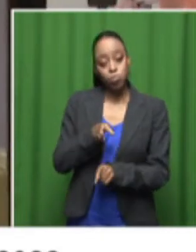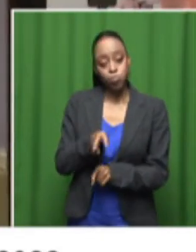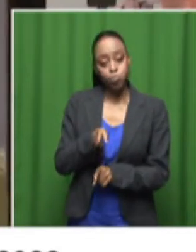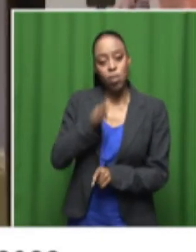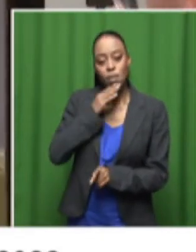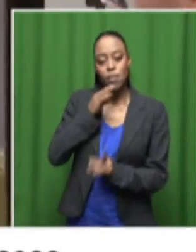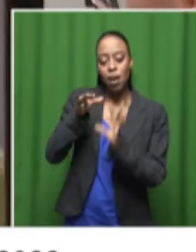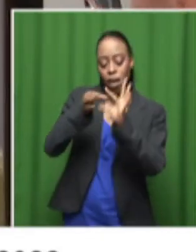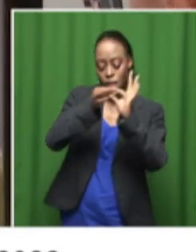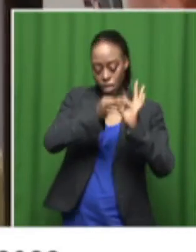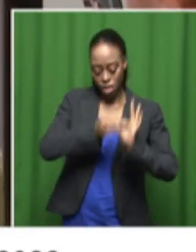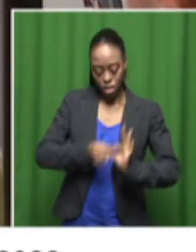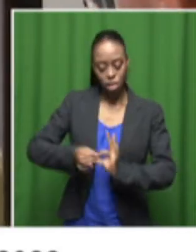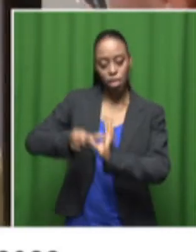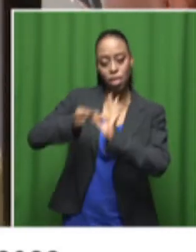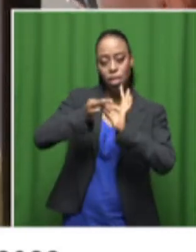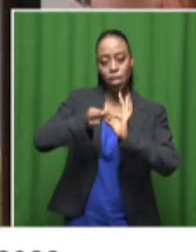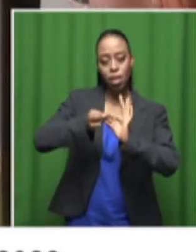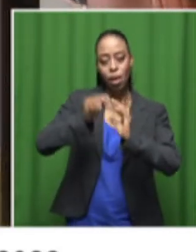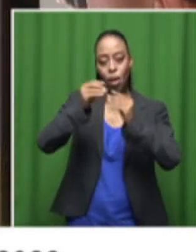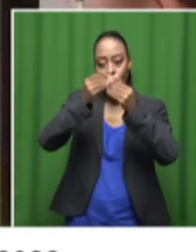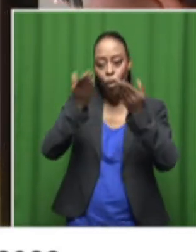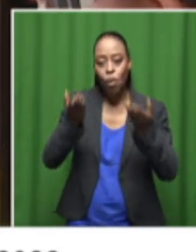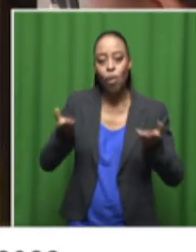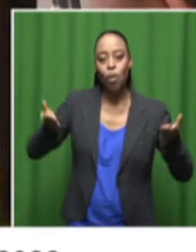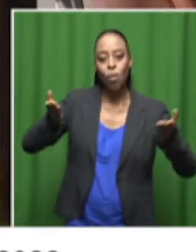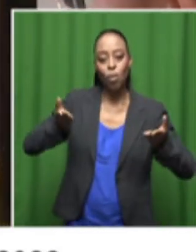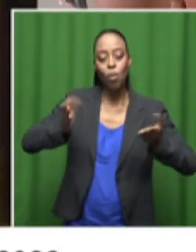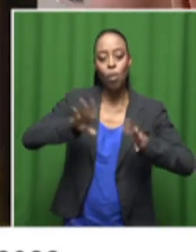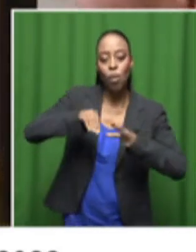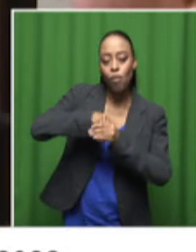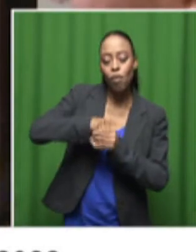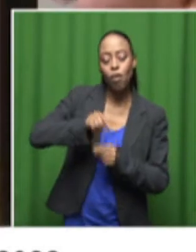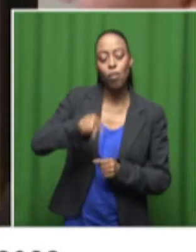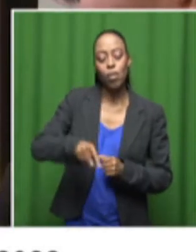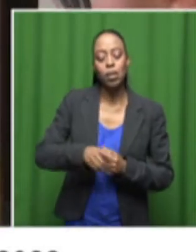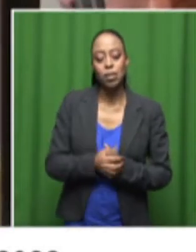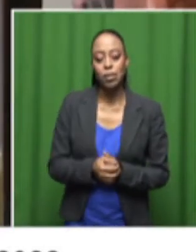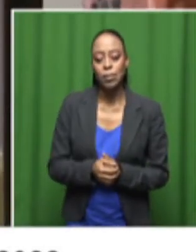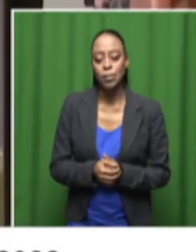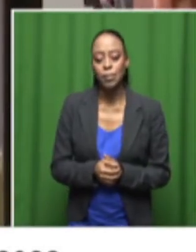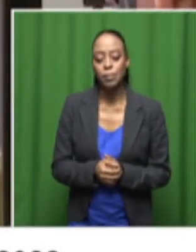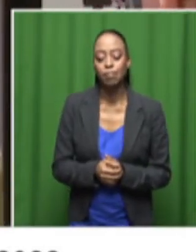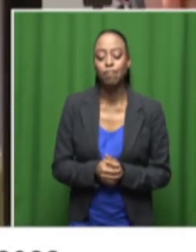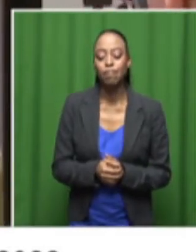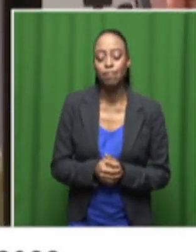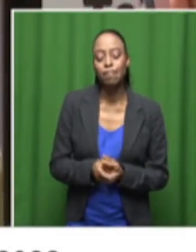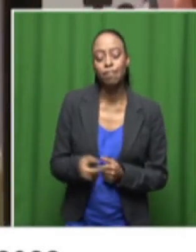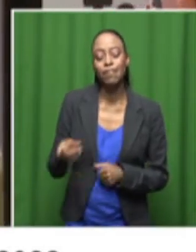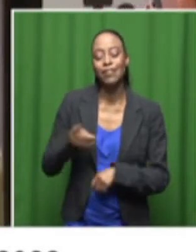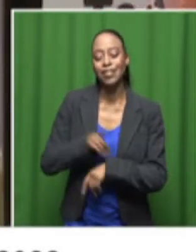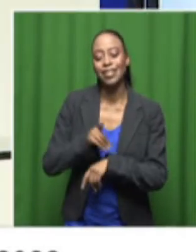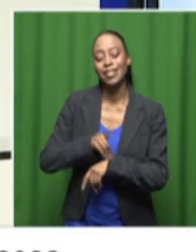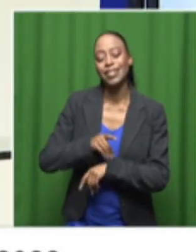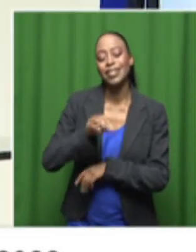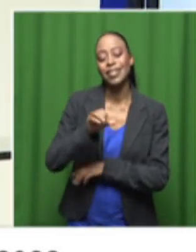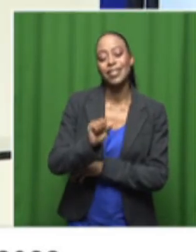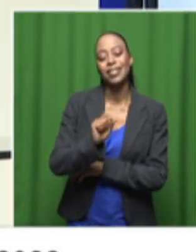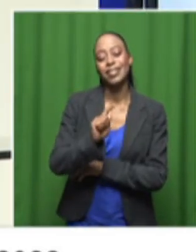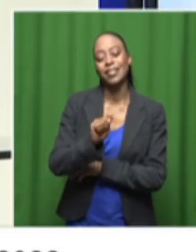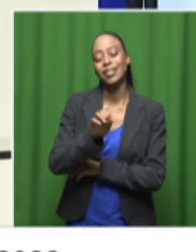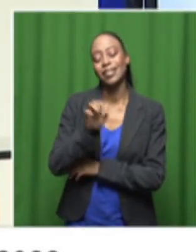need everybody to partake in this digital economy. Yeah. That there, Dr. Stella Vuma,